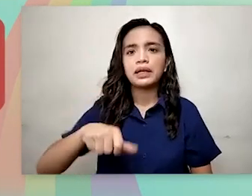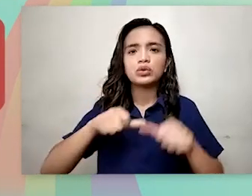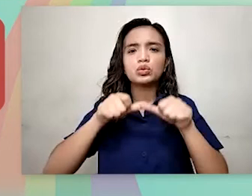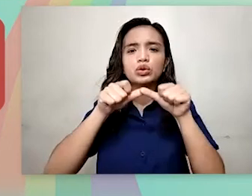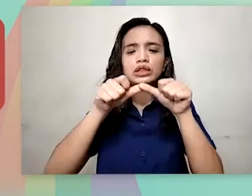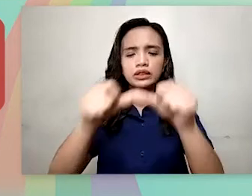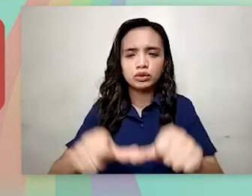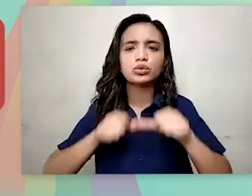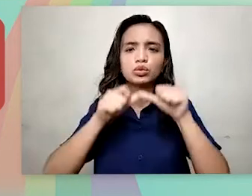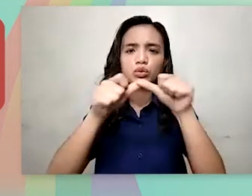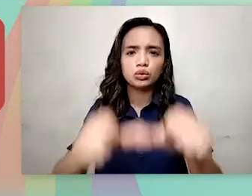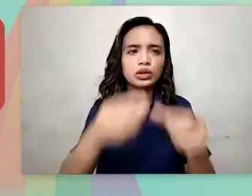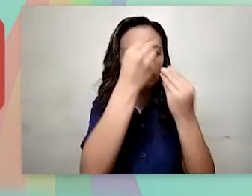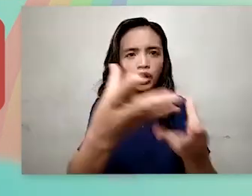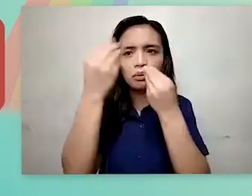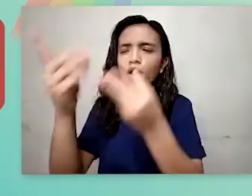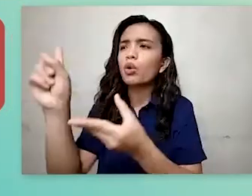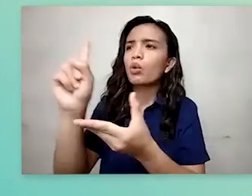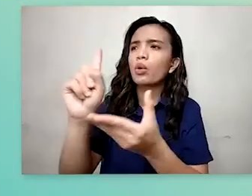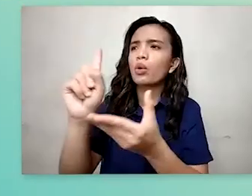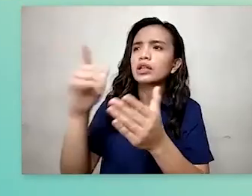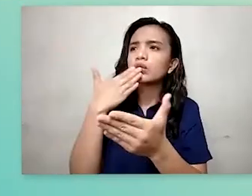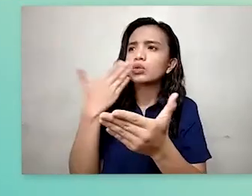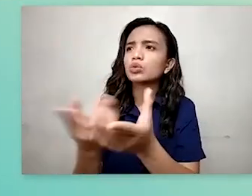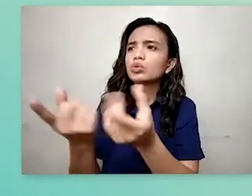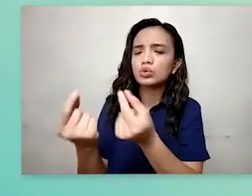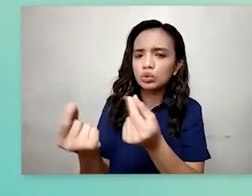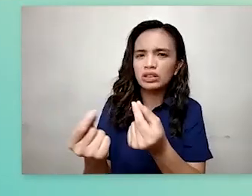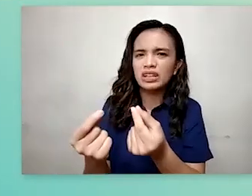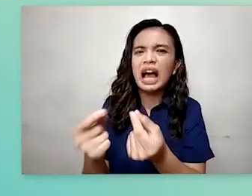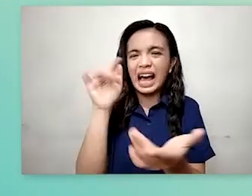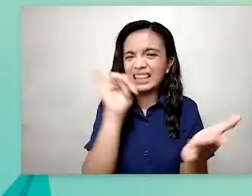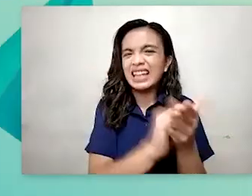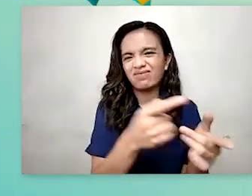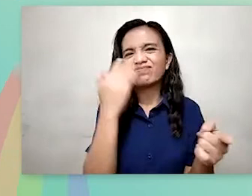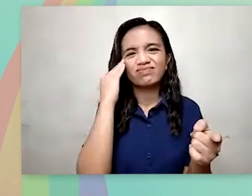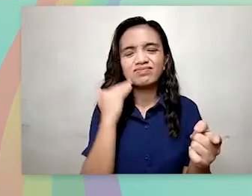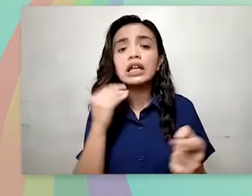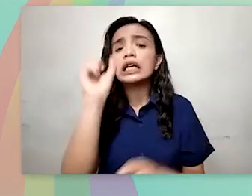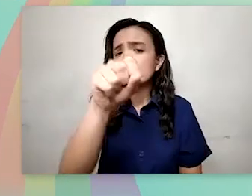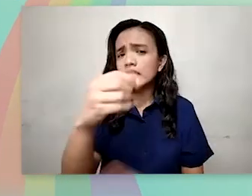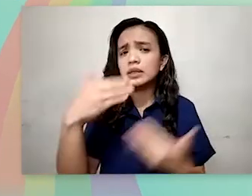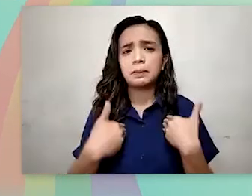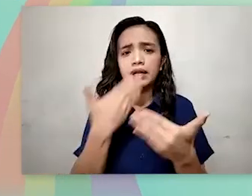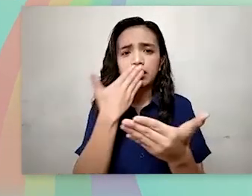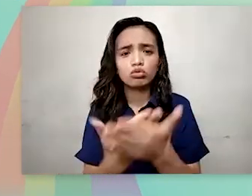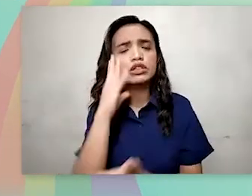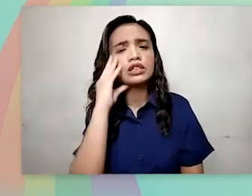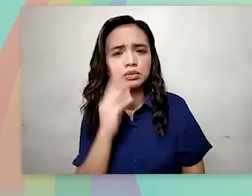stop themselves from sharing their good practices, because I think that's what's lacking. We all have our